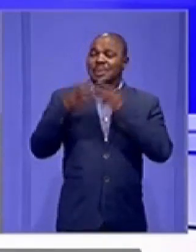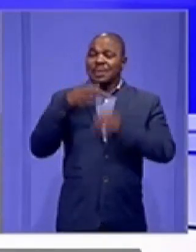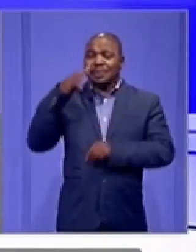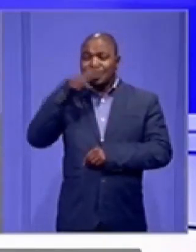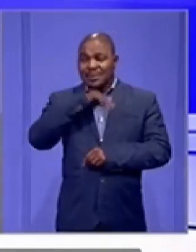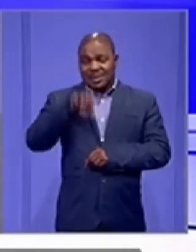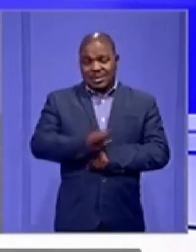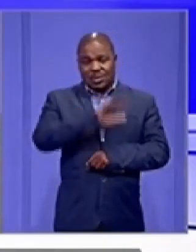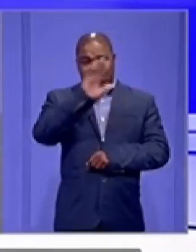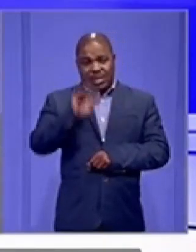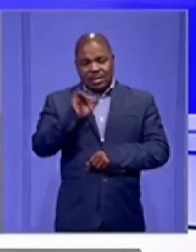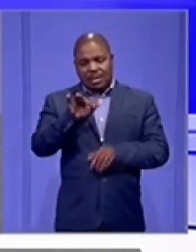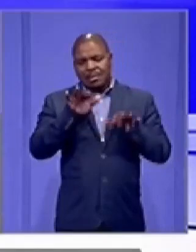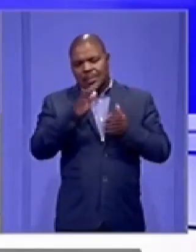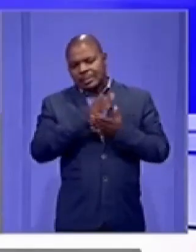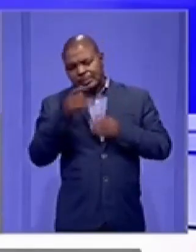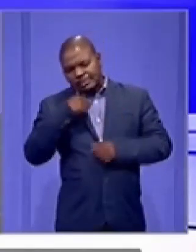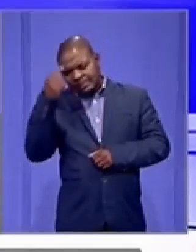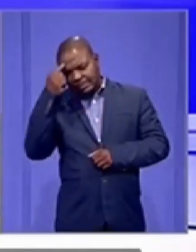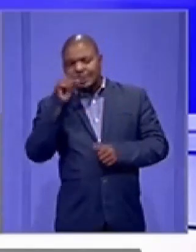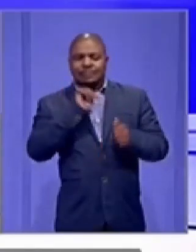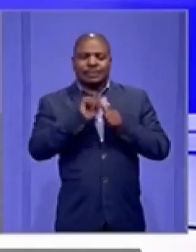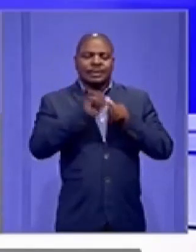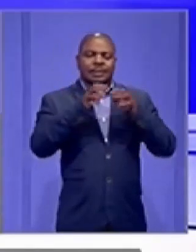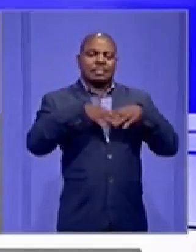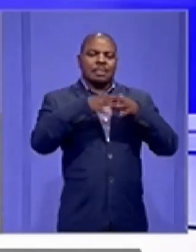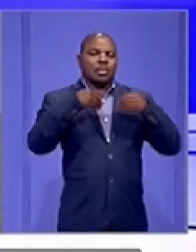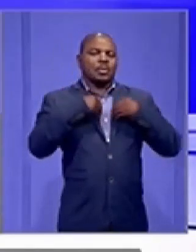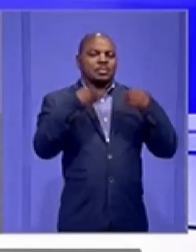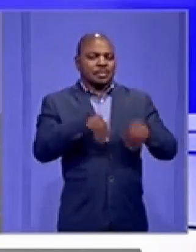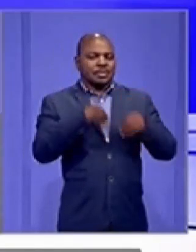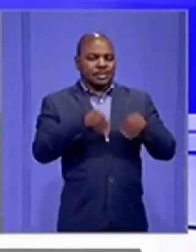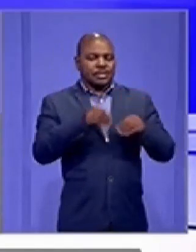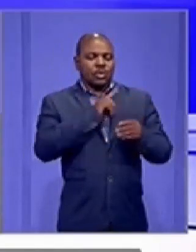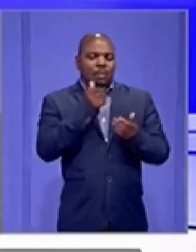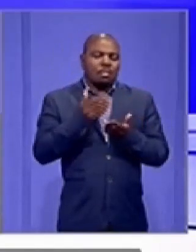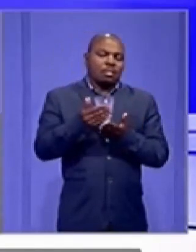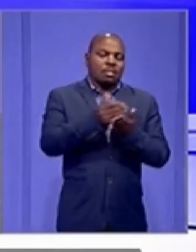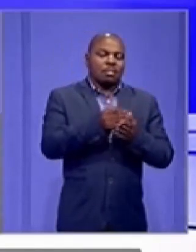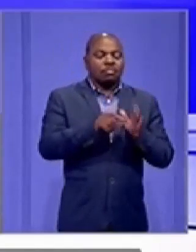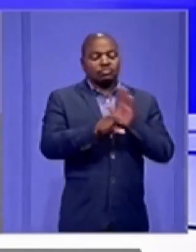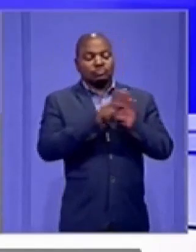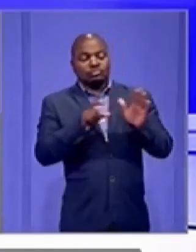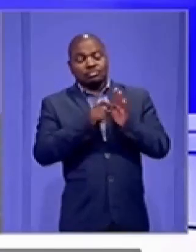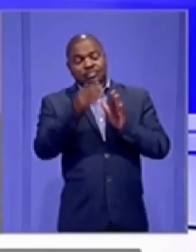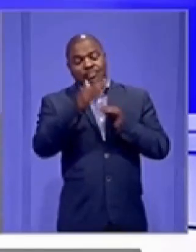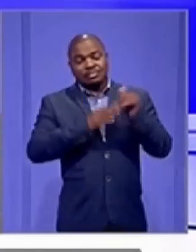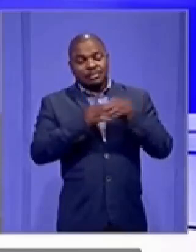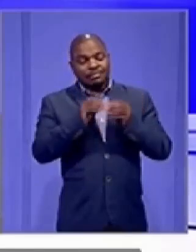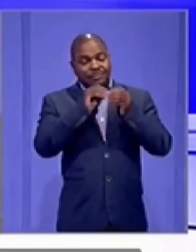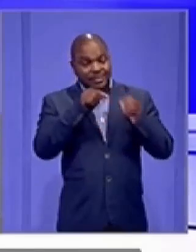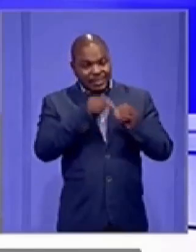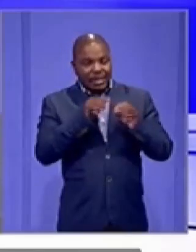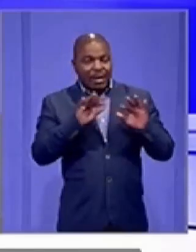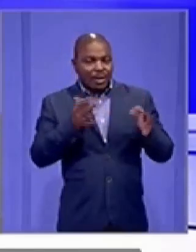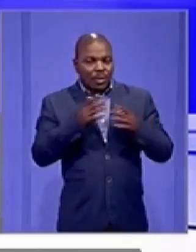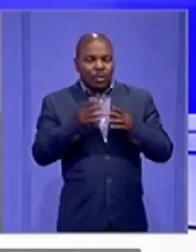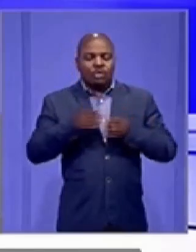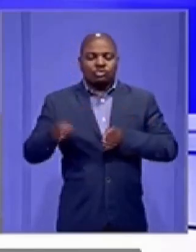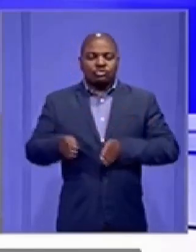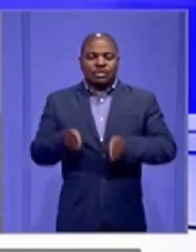ka nageng, batho ba bangwe ba kgetha go dira kgwebo ye go iphediša. Ditena di dirilwe ka go kopanywa ga mohlaba